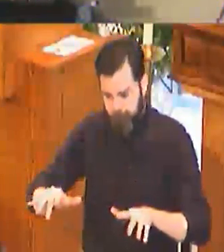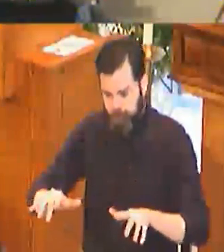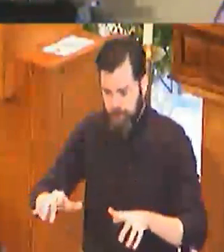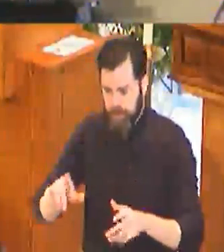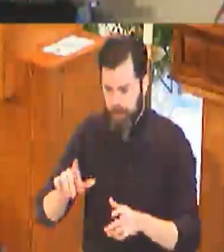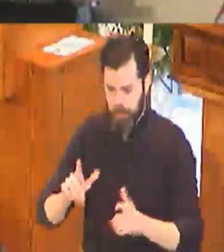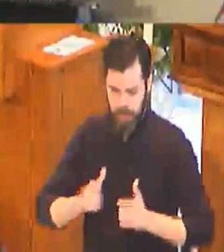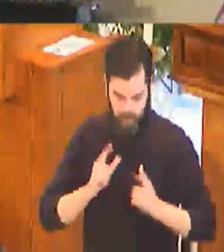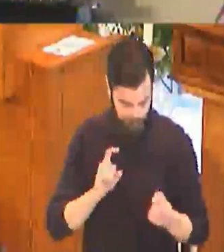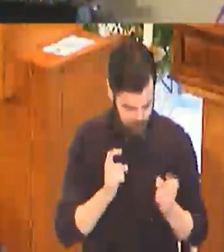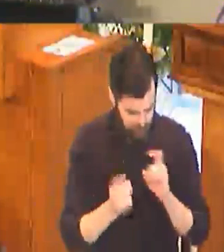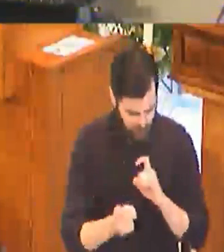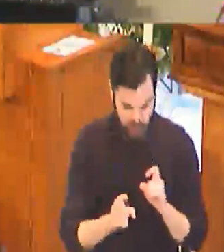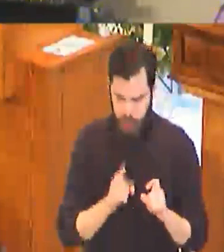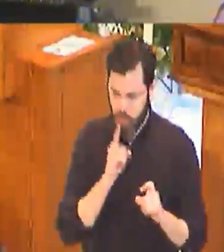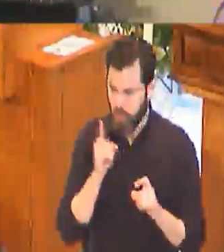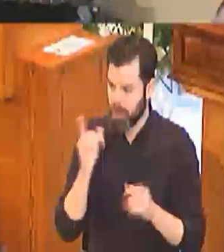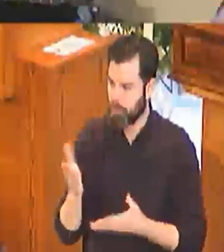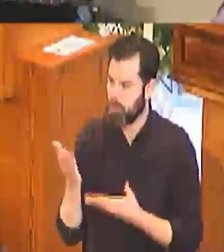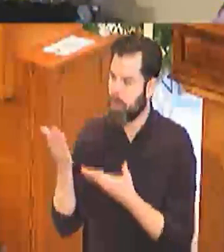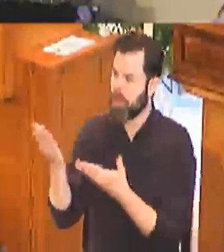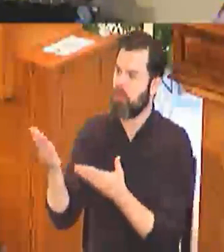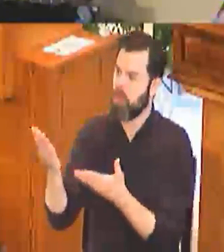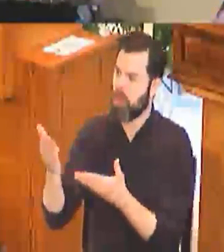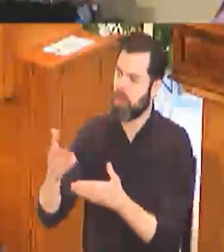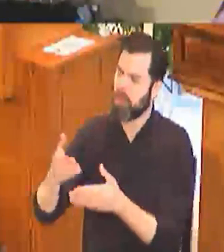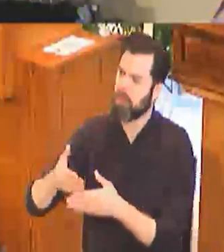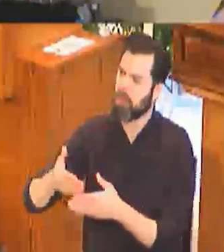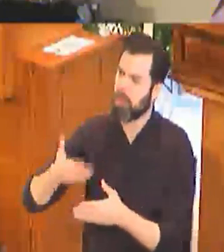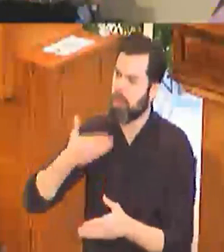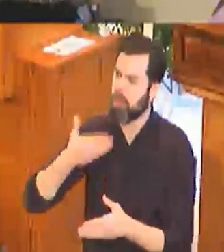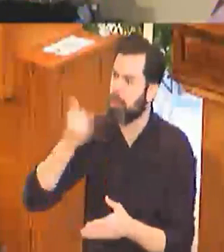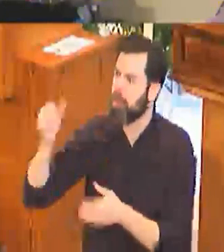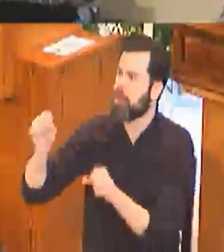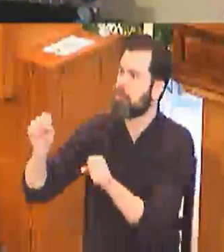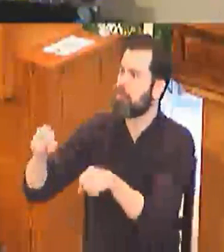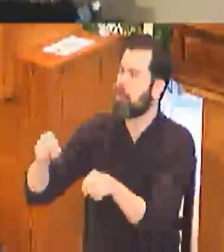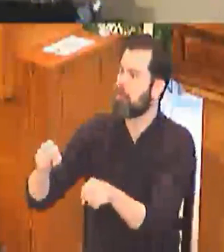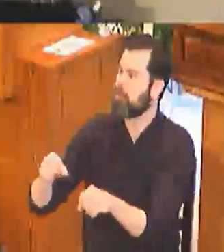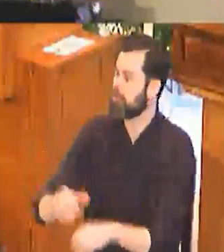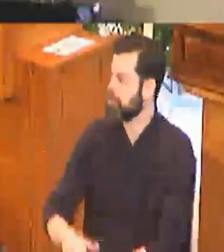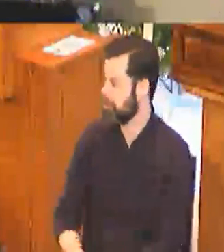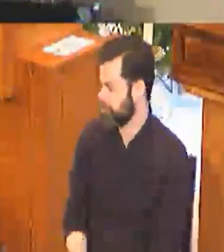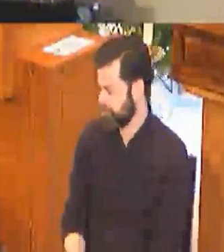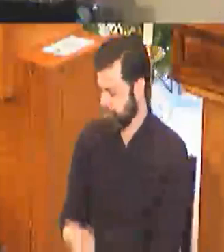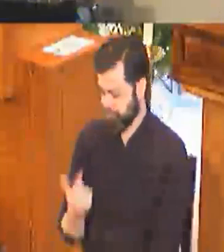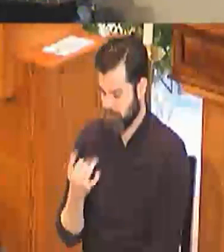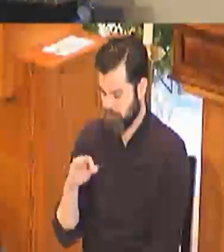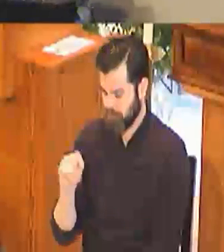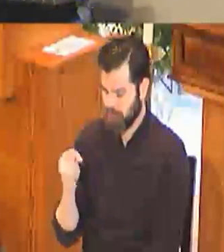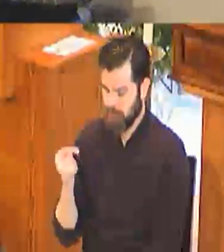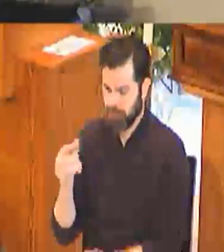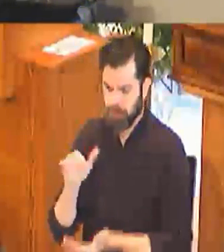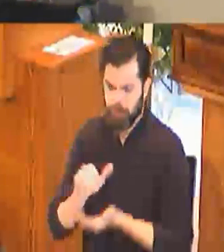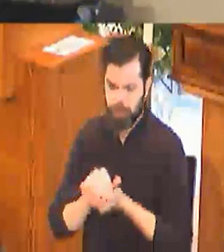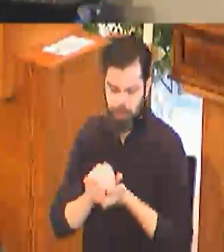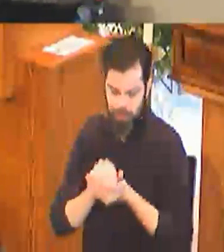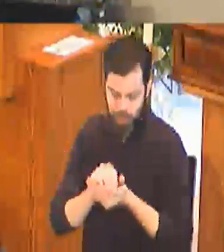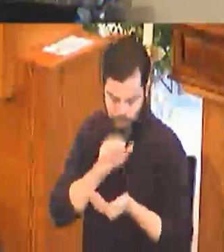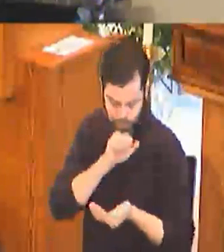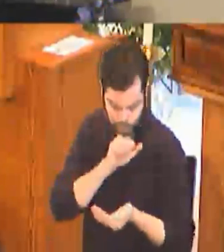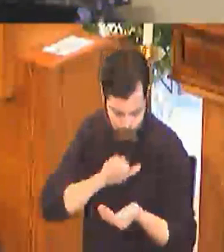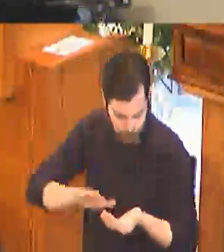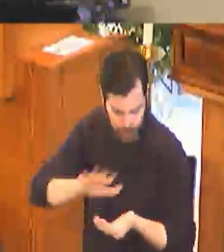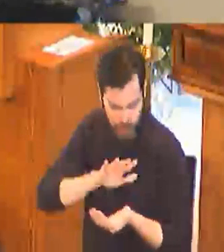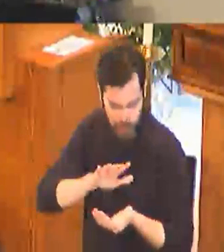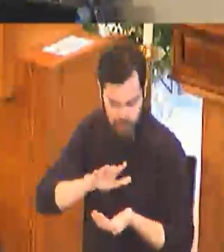lives and truly bring forth the highest good. So we take those gifts in our hands and we infuse them with blessings as we